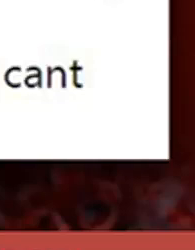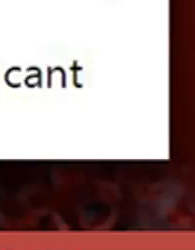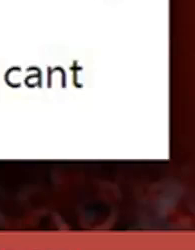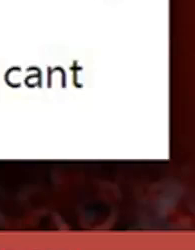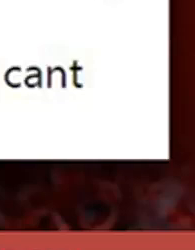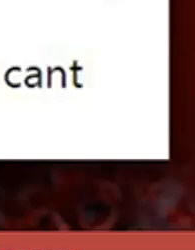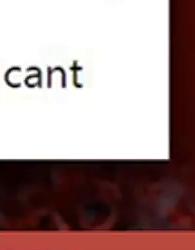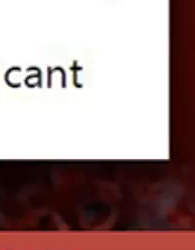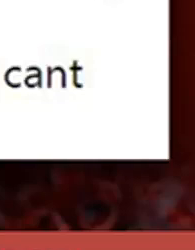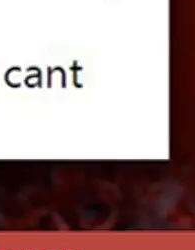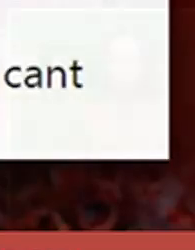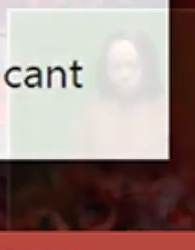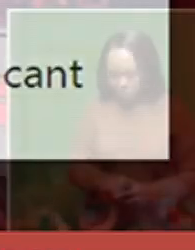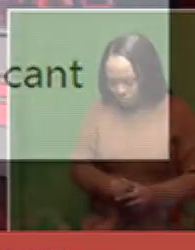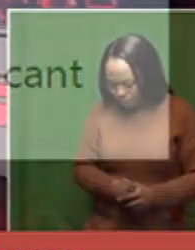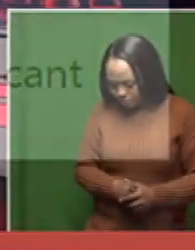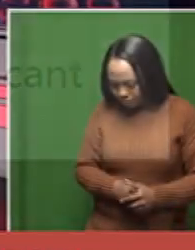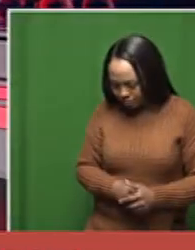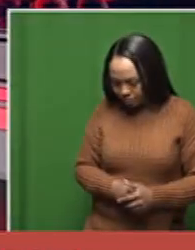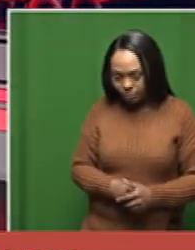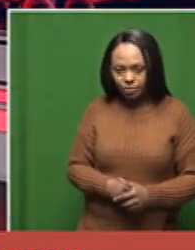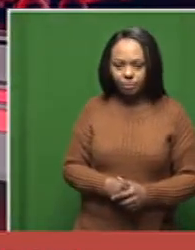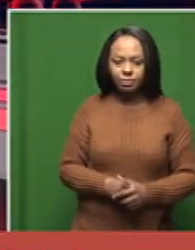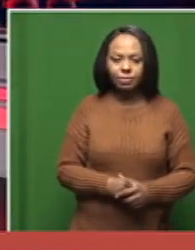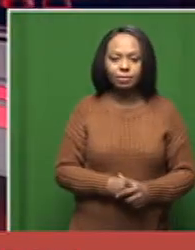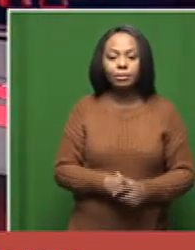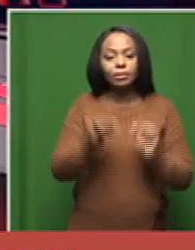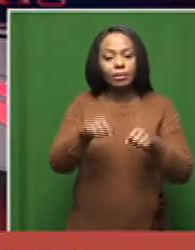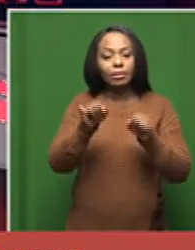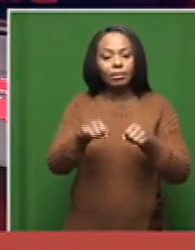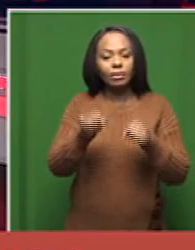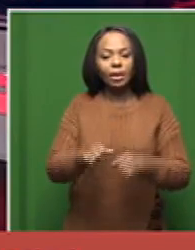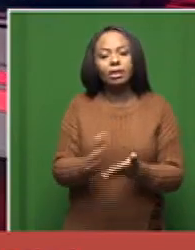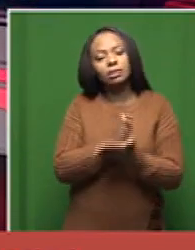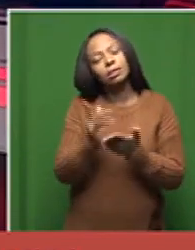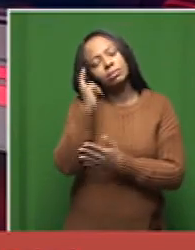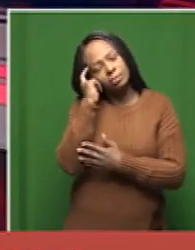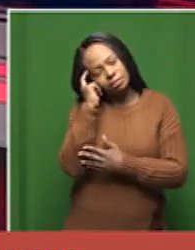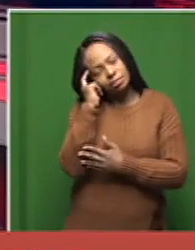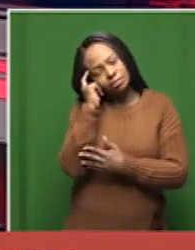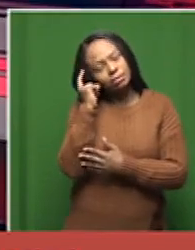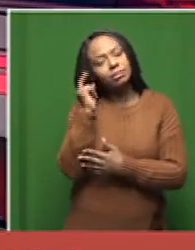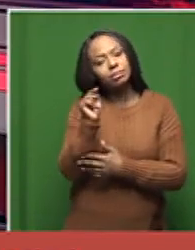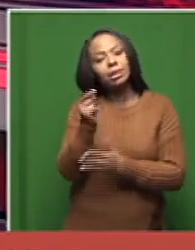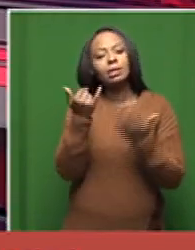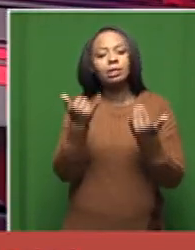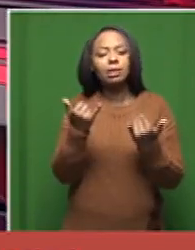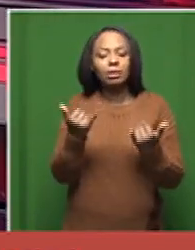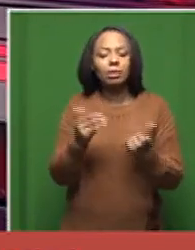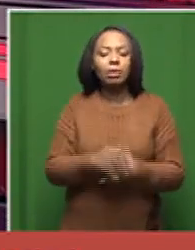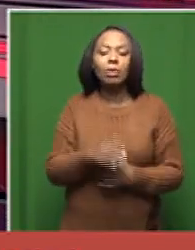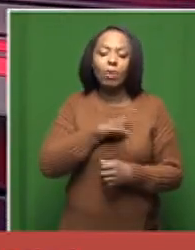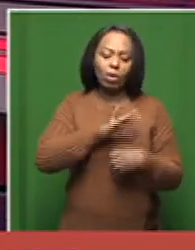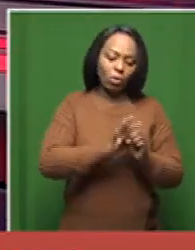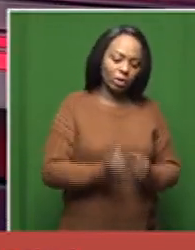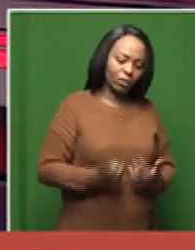Yeah, we have a lot of this, Peter. People who could generally sleep fairly well before COVID battle with